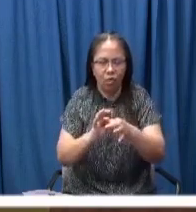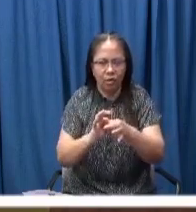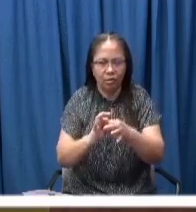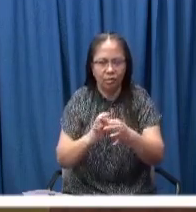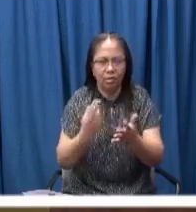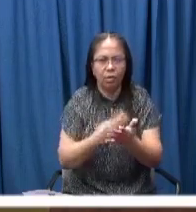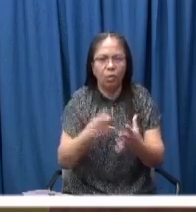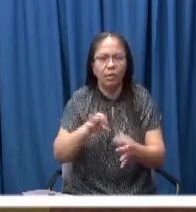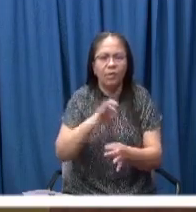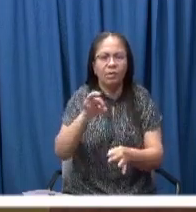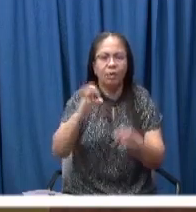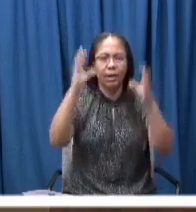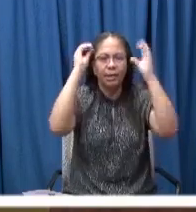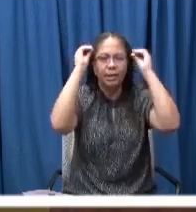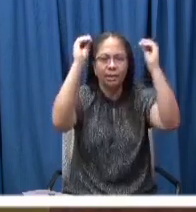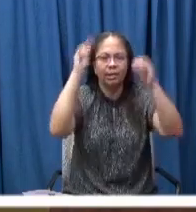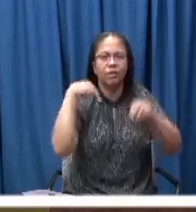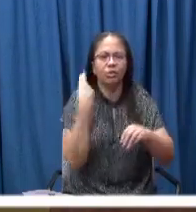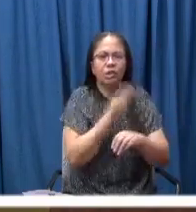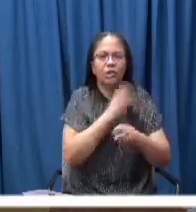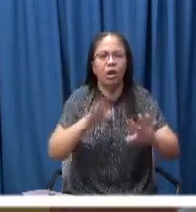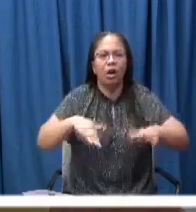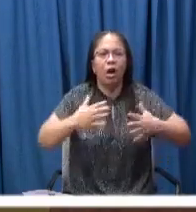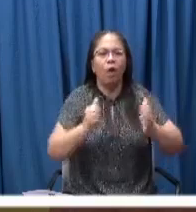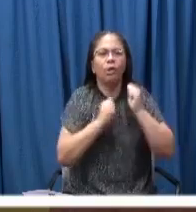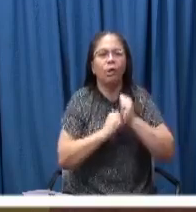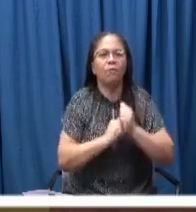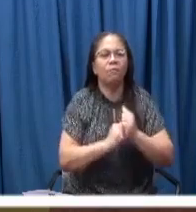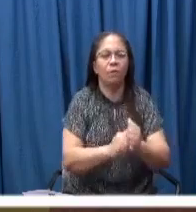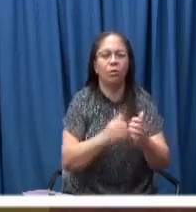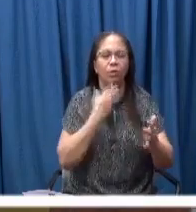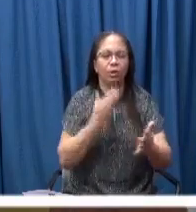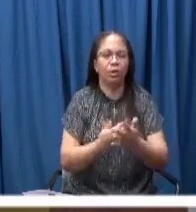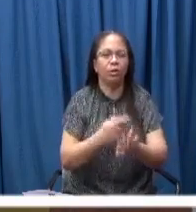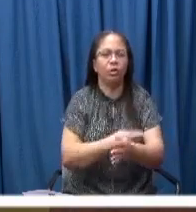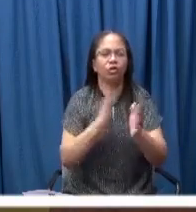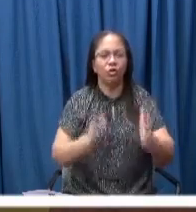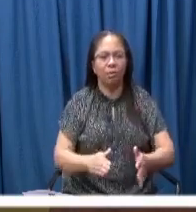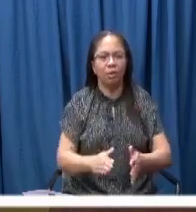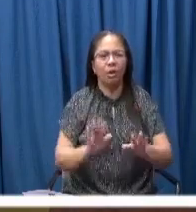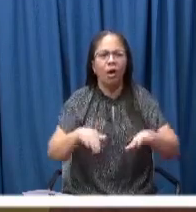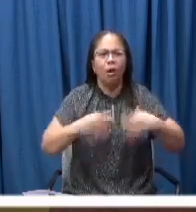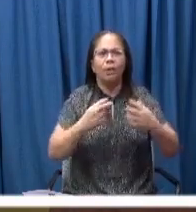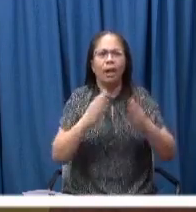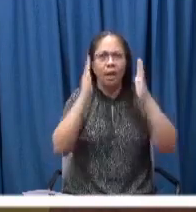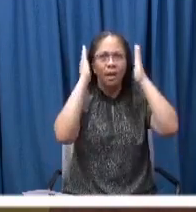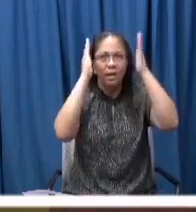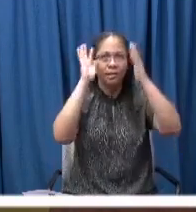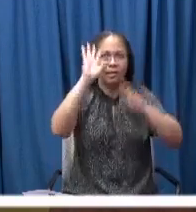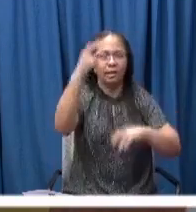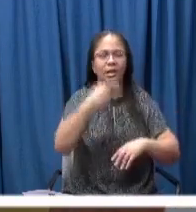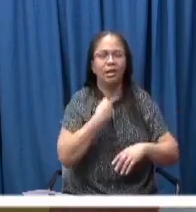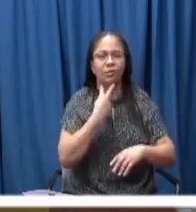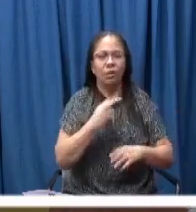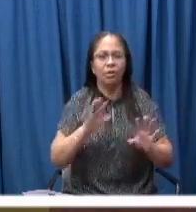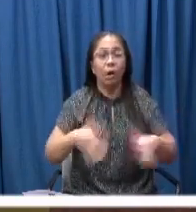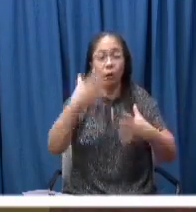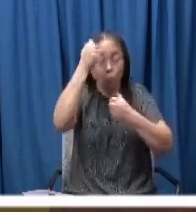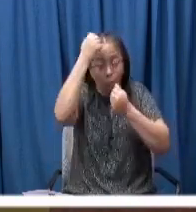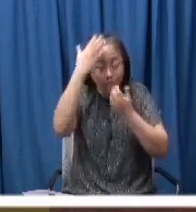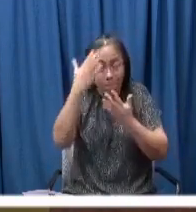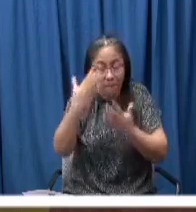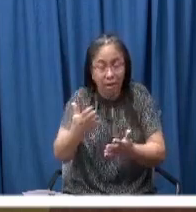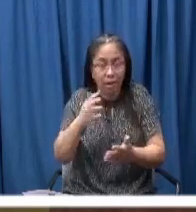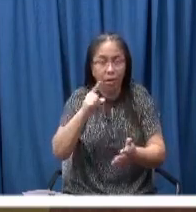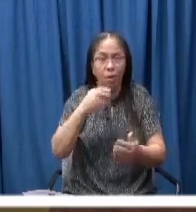how to follow like the Good Shepherd, and how to listen to his voice, how to be obedient to